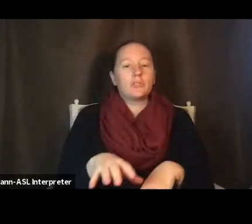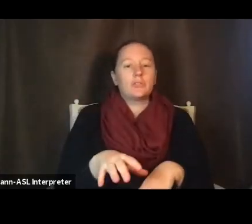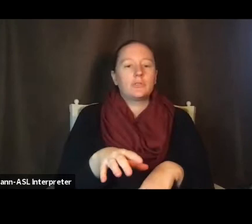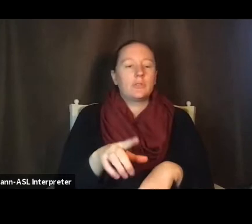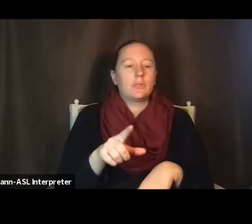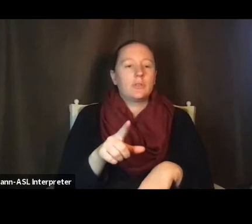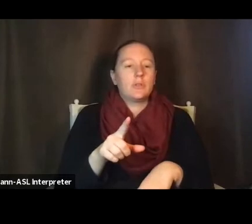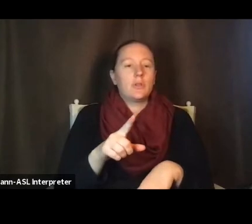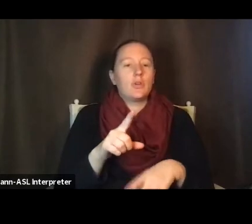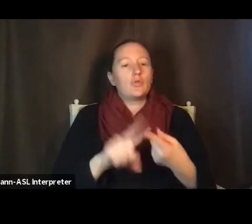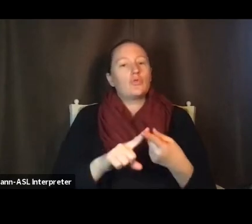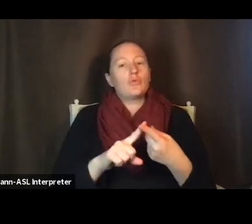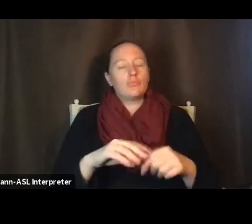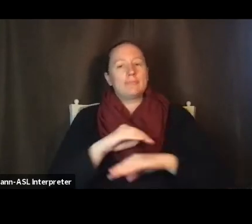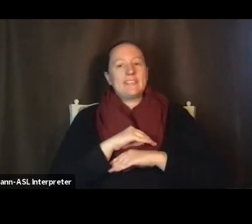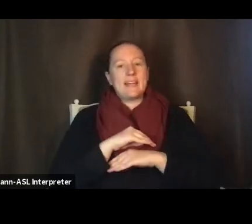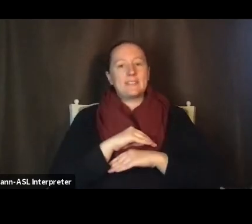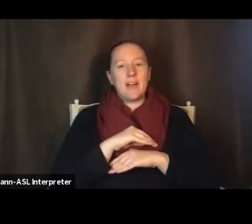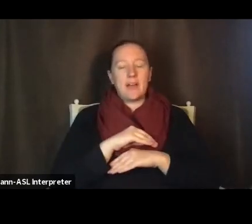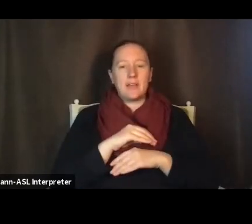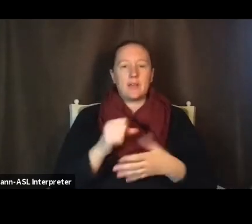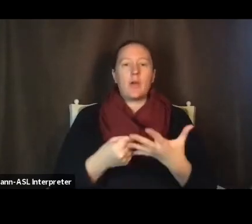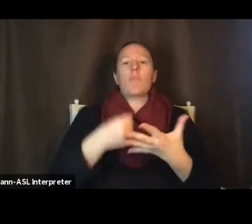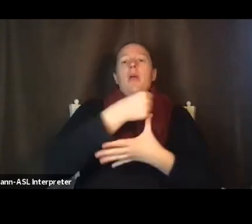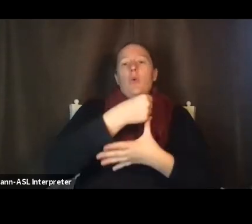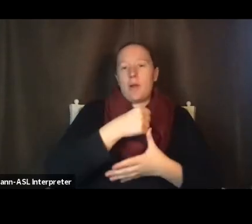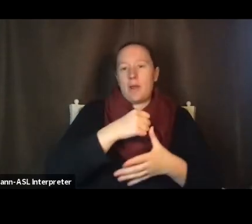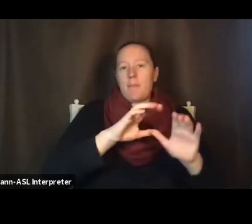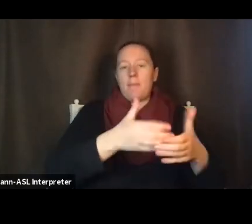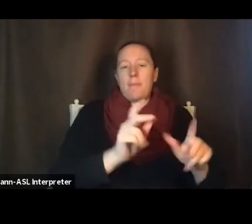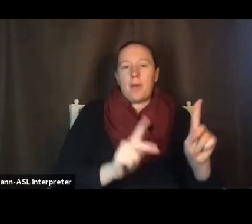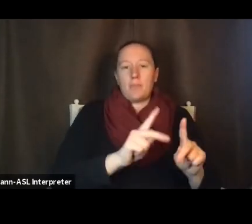the priority population's needs. Next slide.